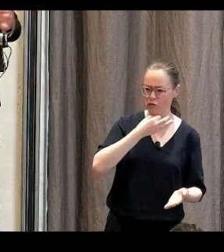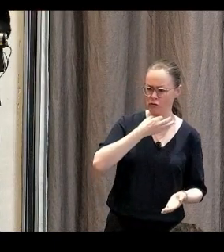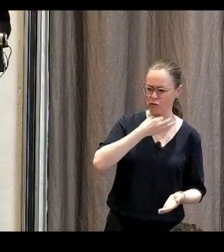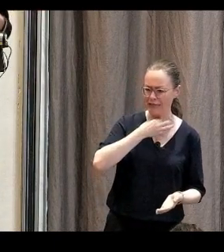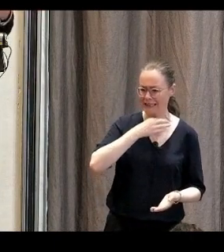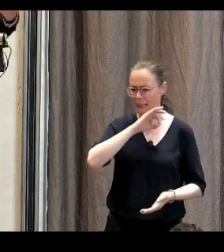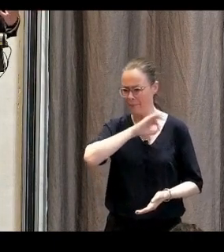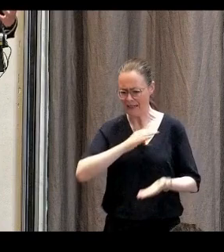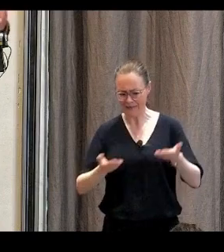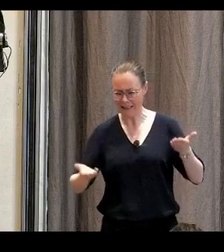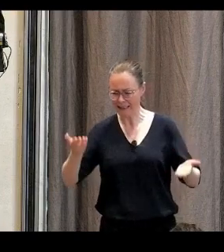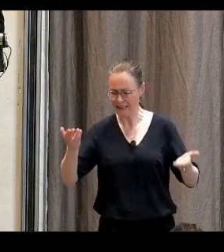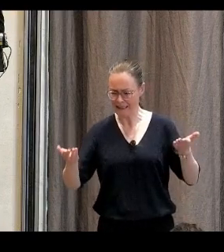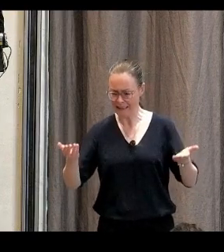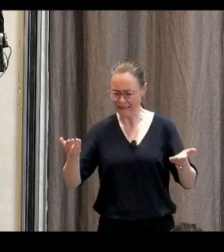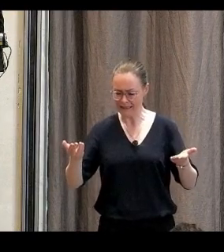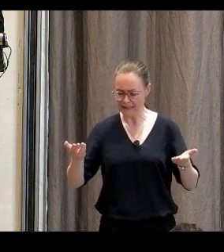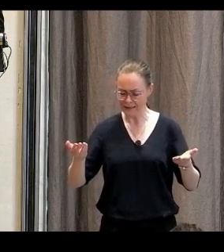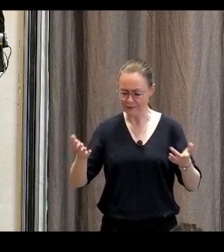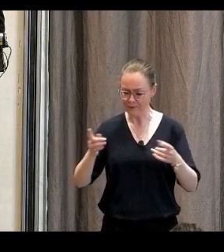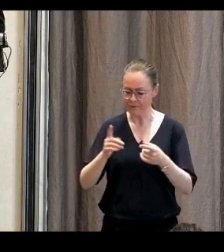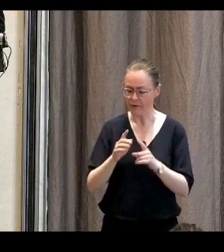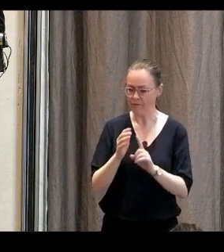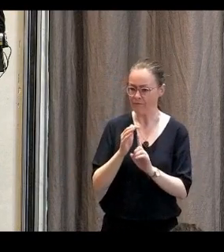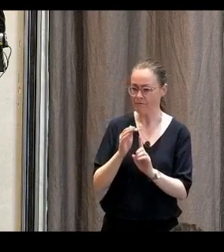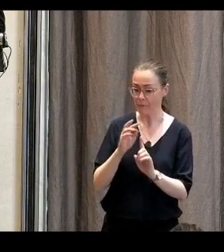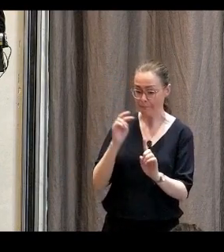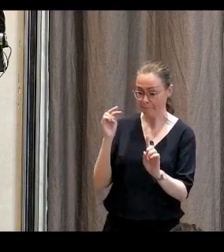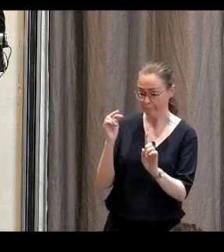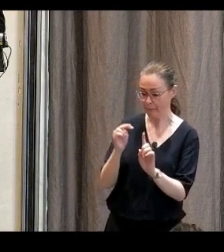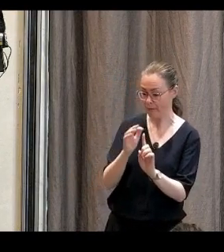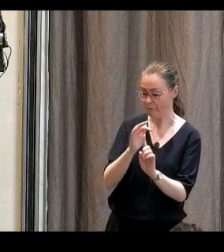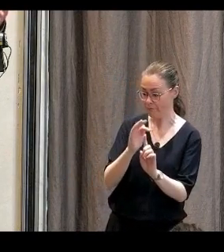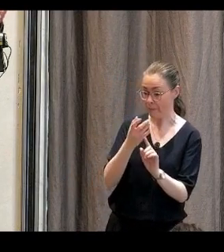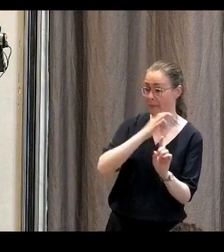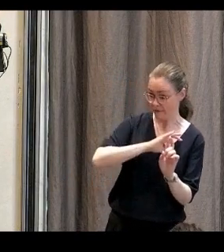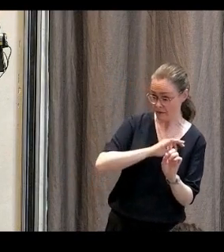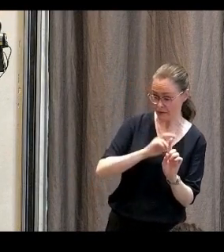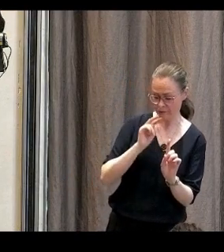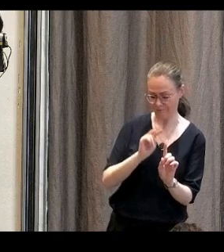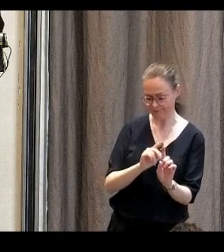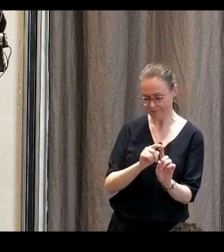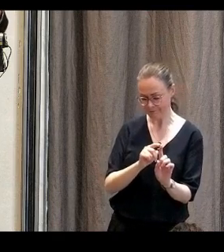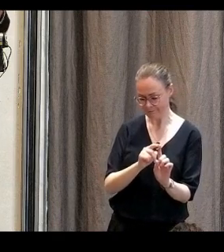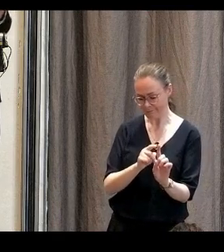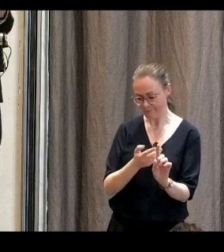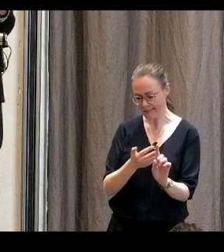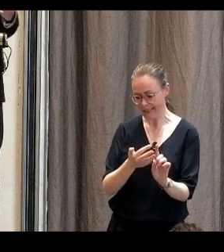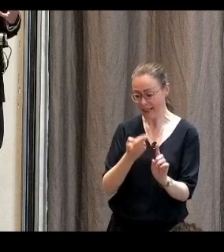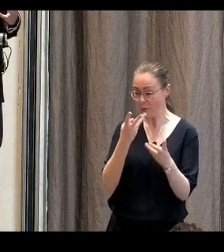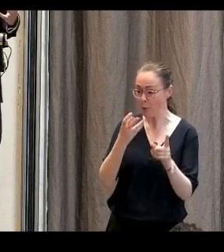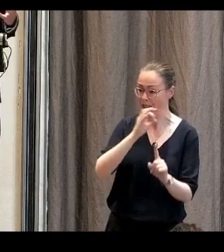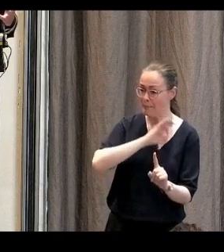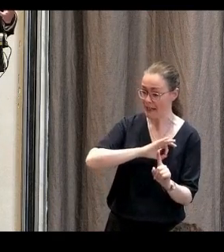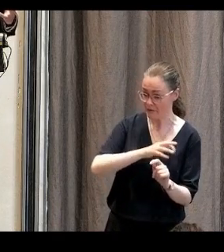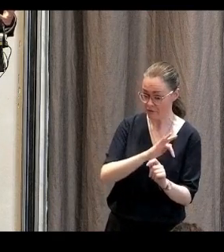to consider. And from the point of view of benefit, if we want benefit